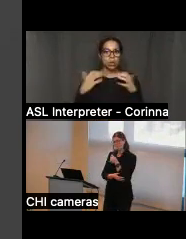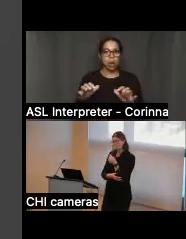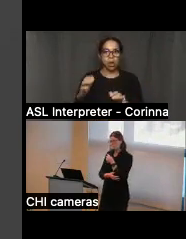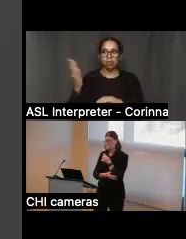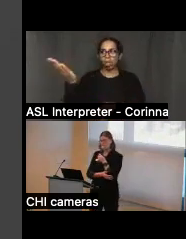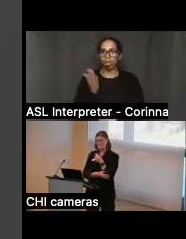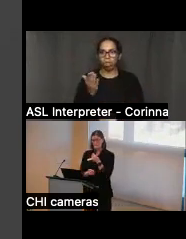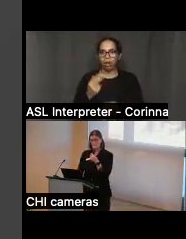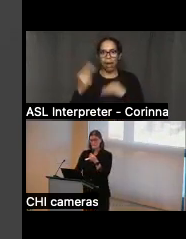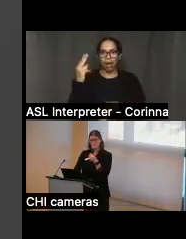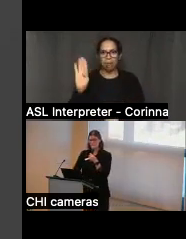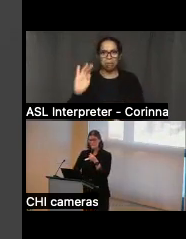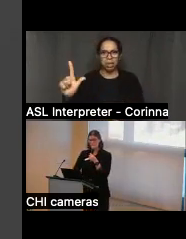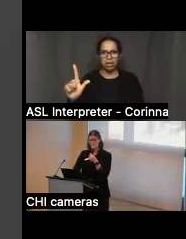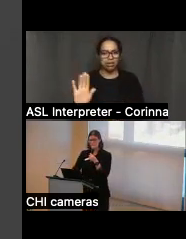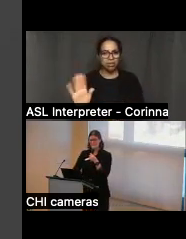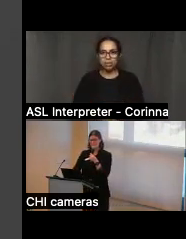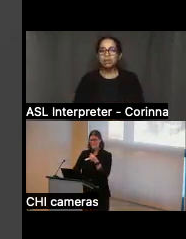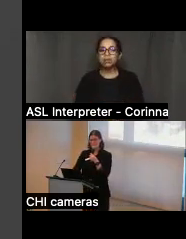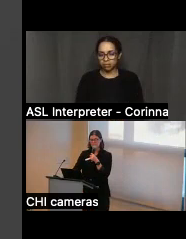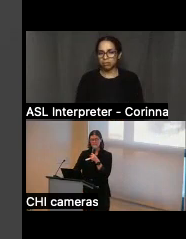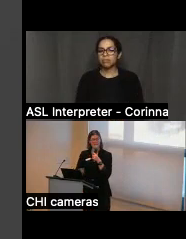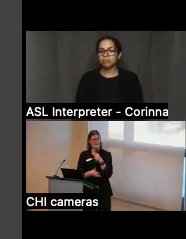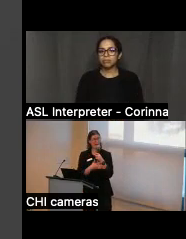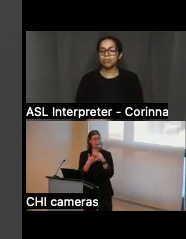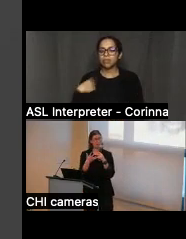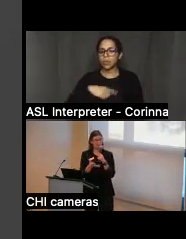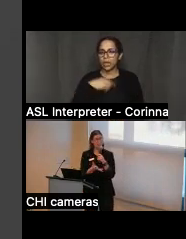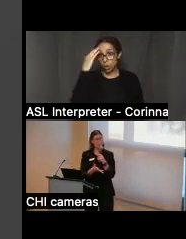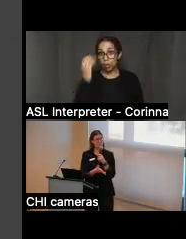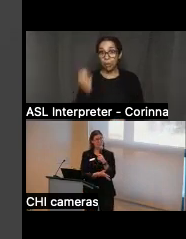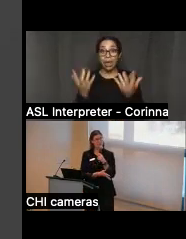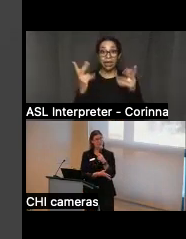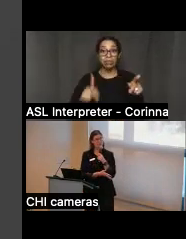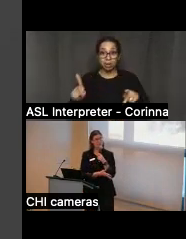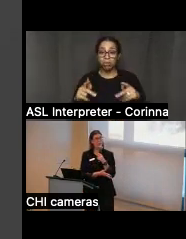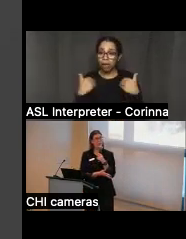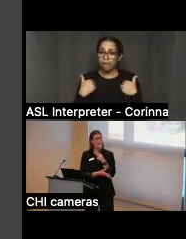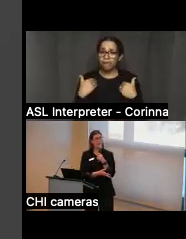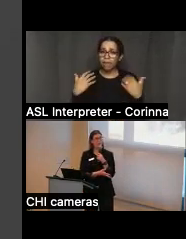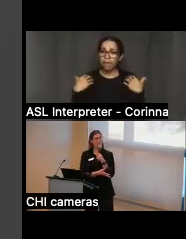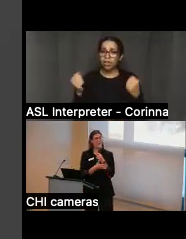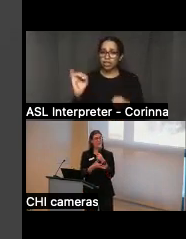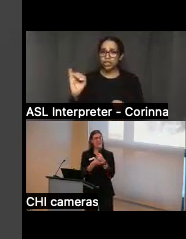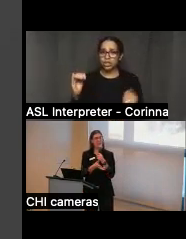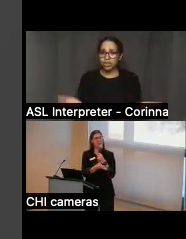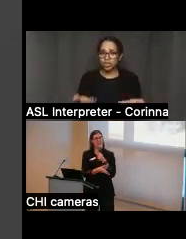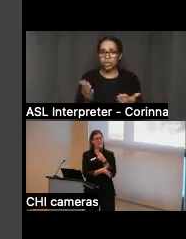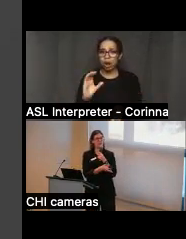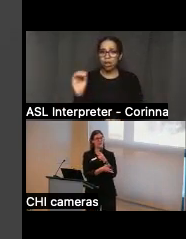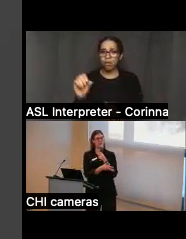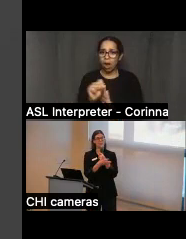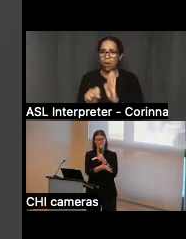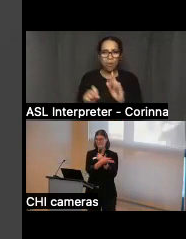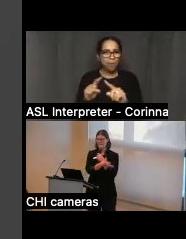So we know that many people have coverage in Colorado, but we still have this